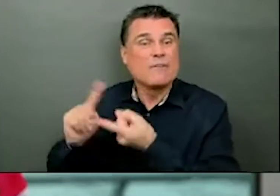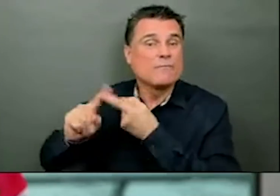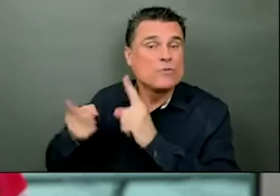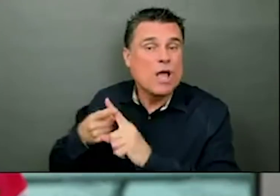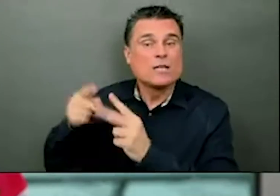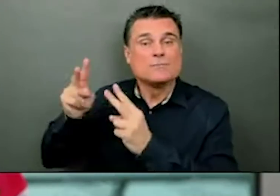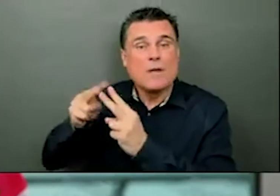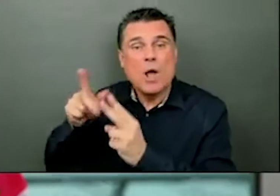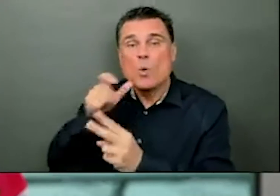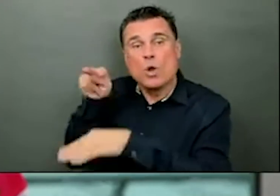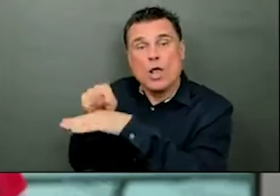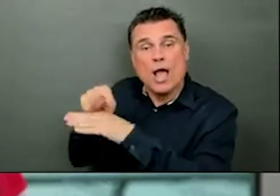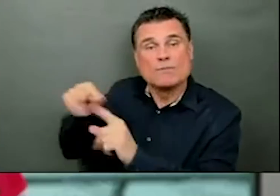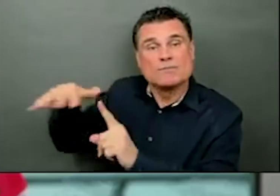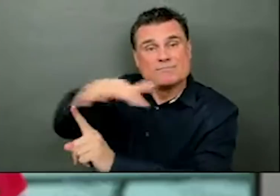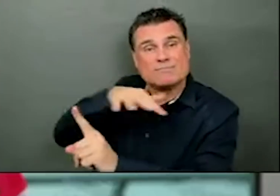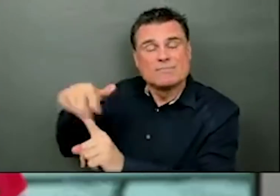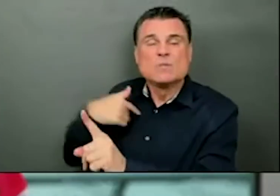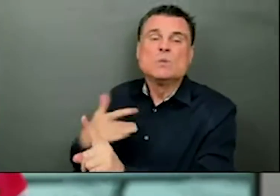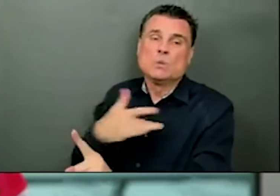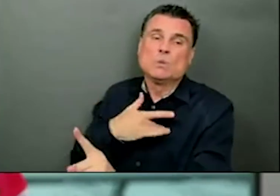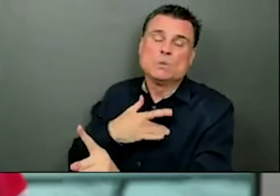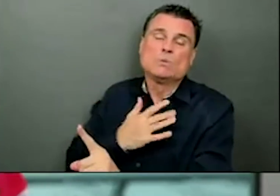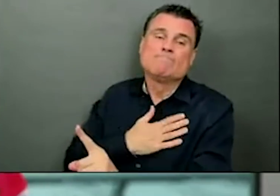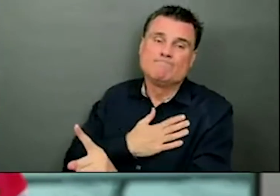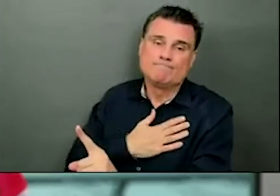very difficult time.